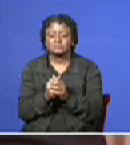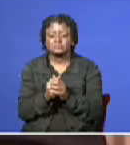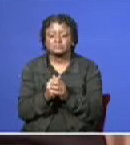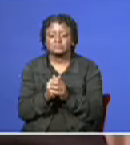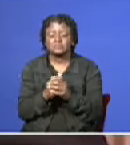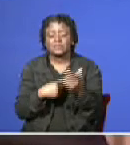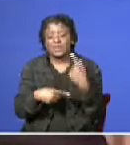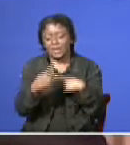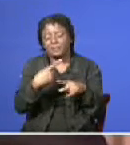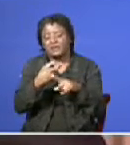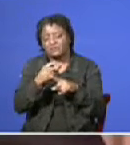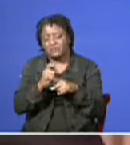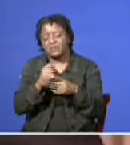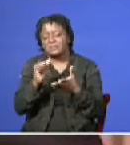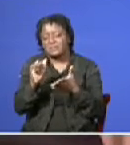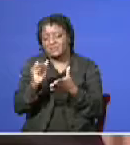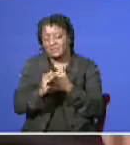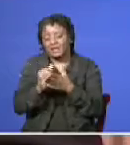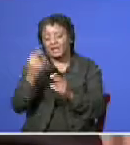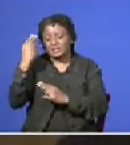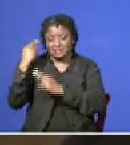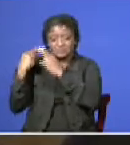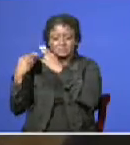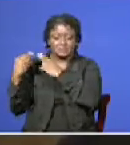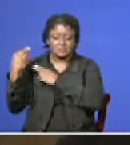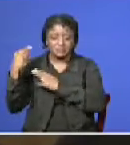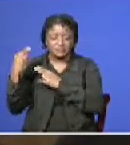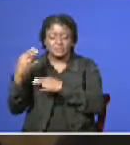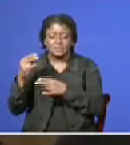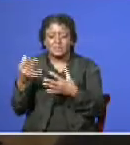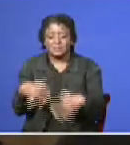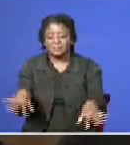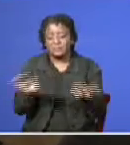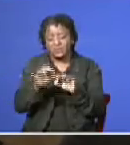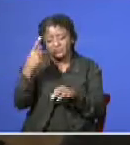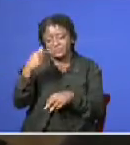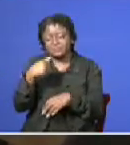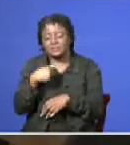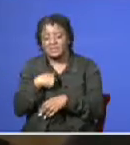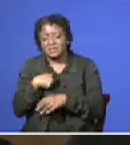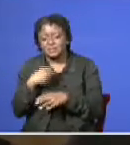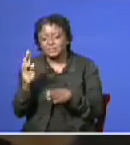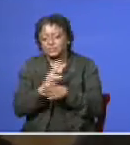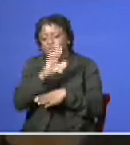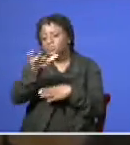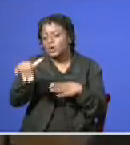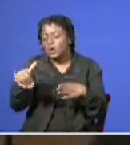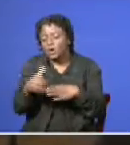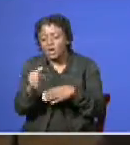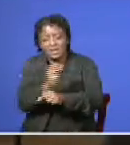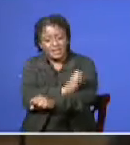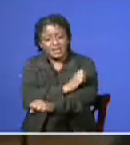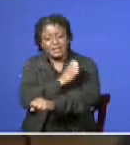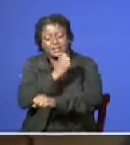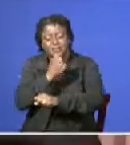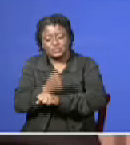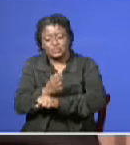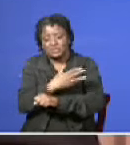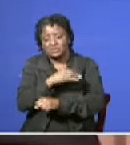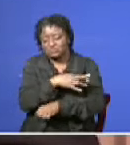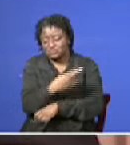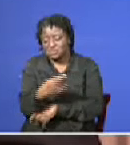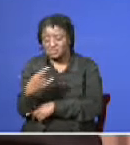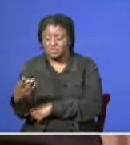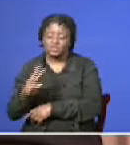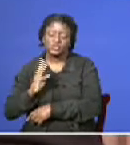Coming from that background, it is essential for me to use all the energy and resources that we